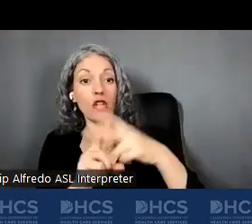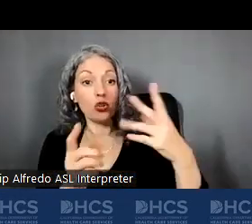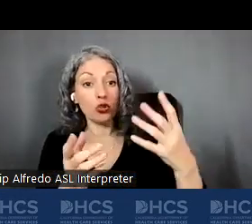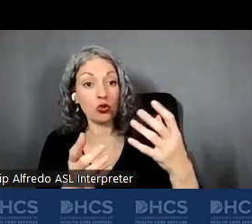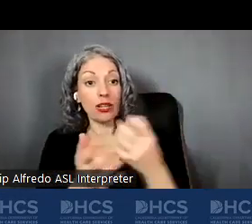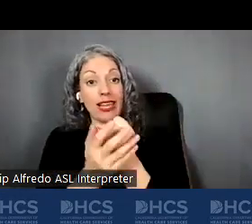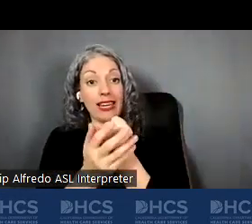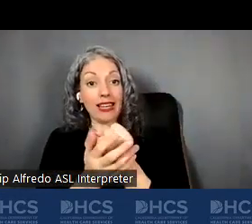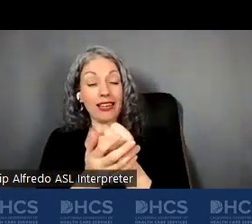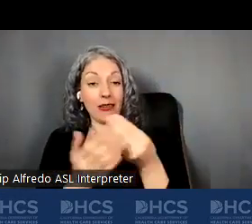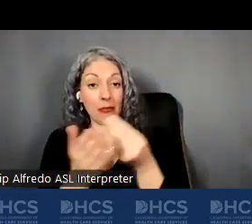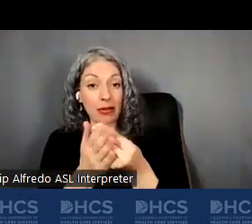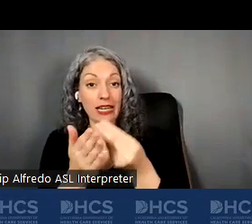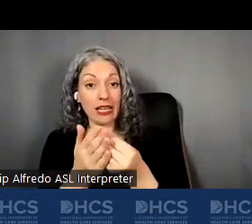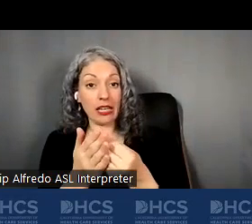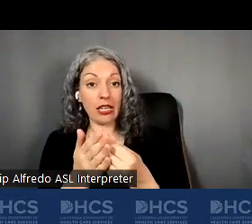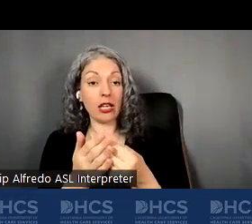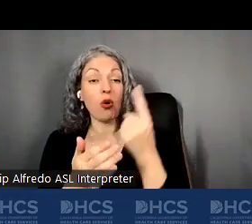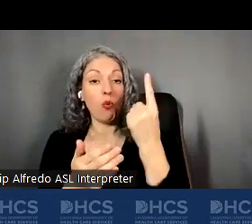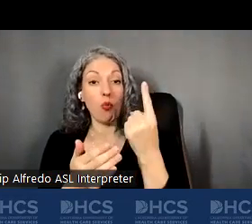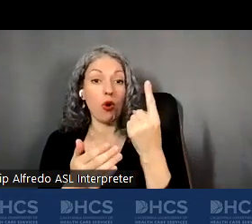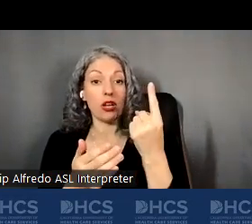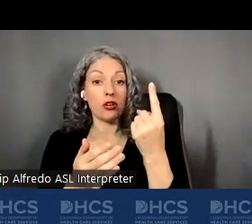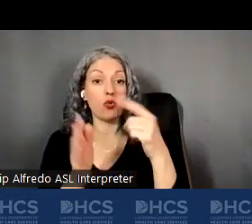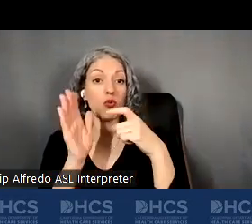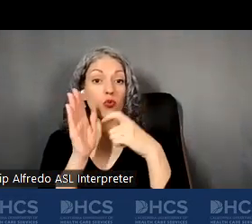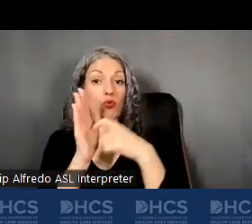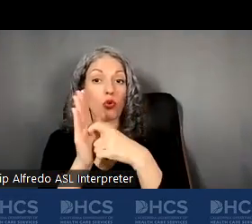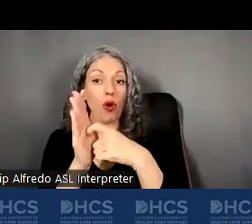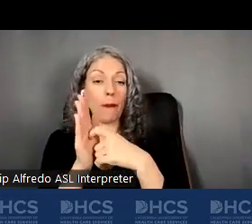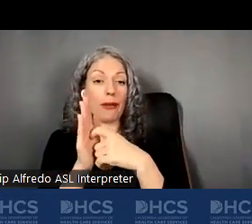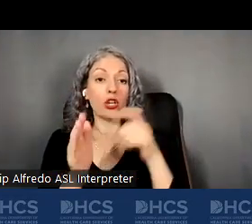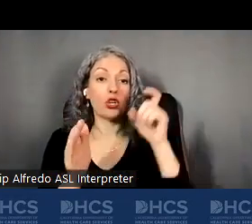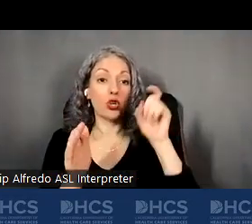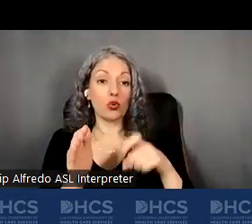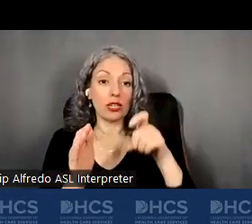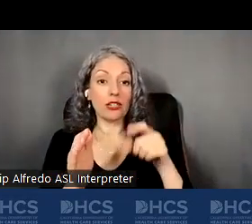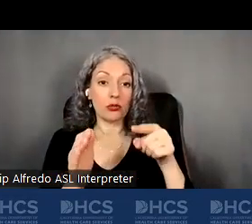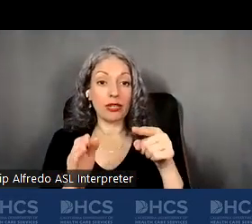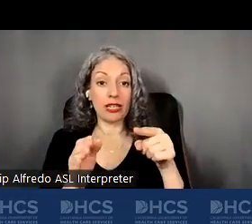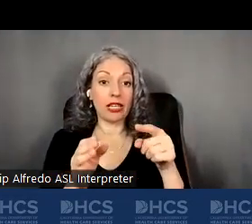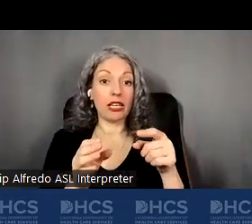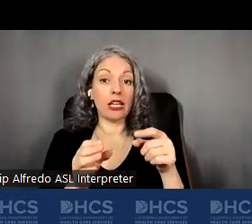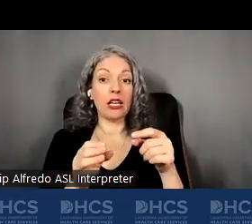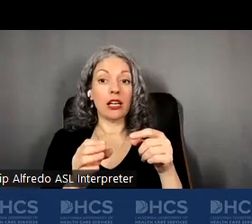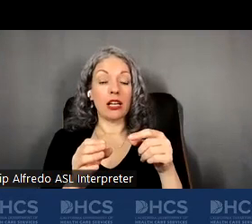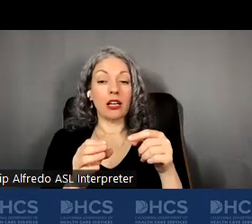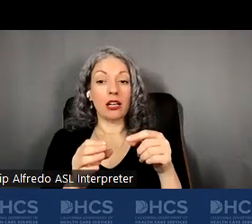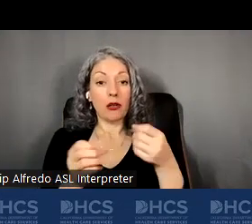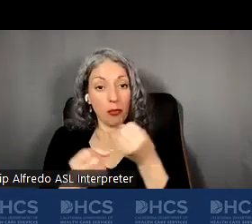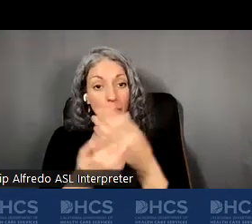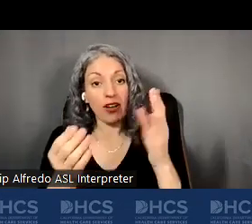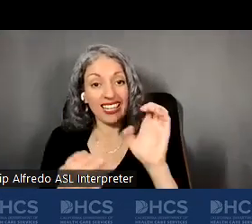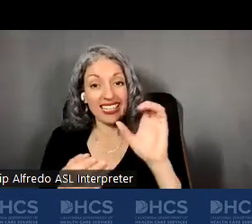funding, one of the criteria is that they do need to be either contracted to provide ECM